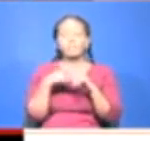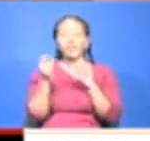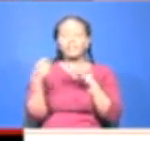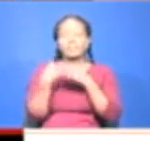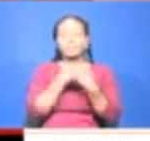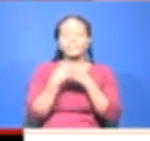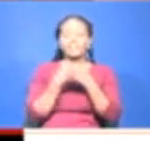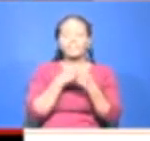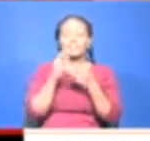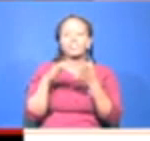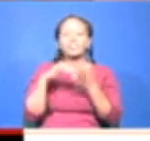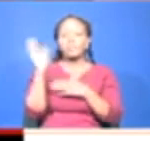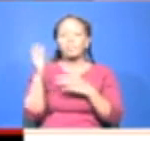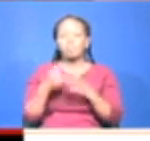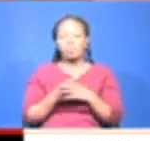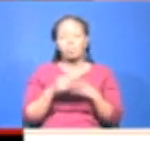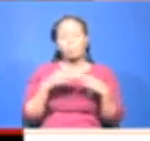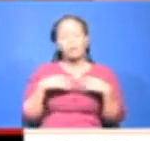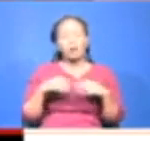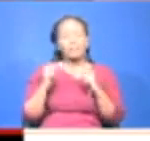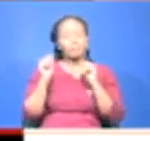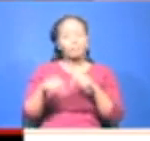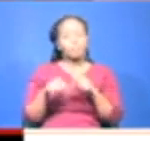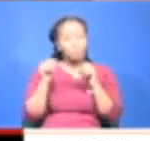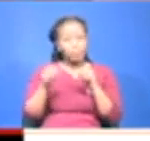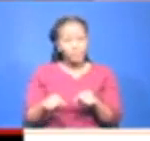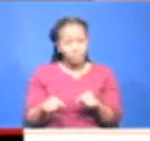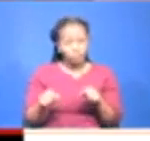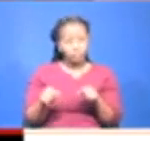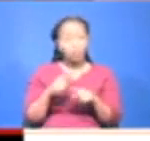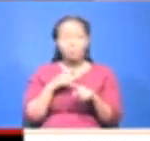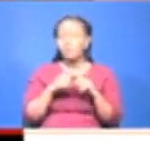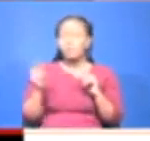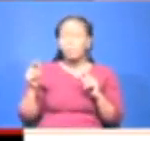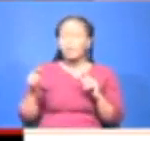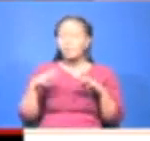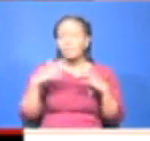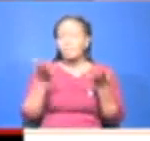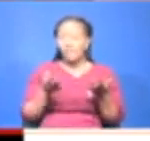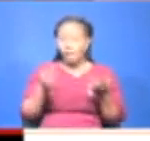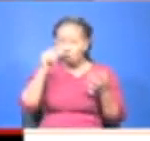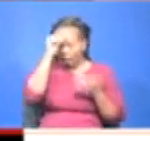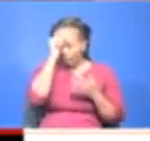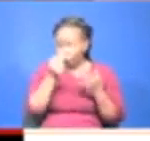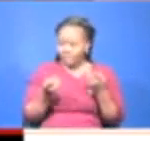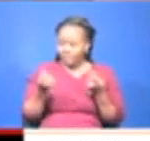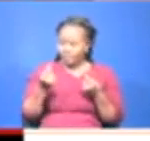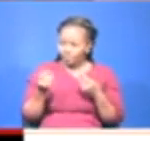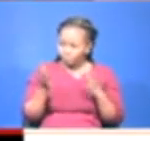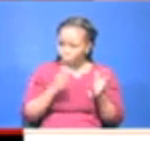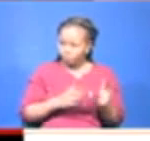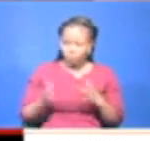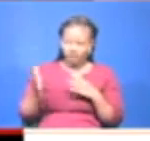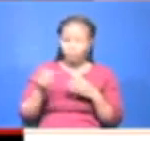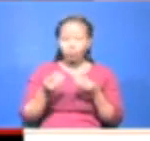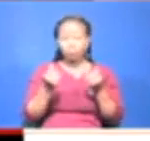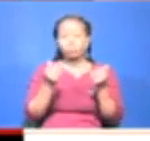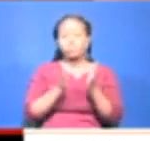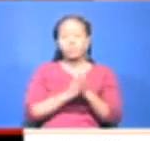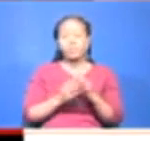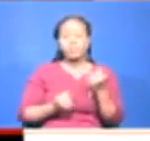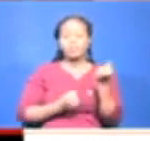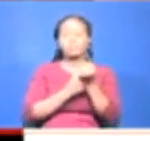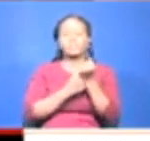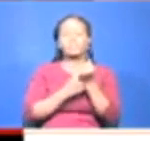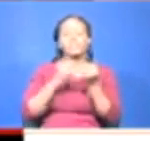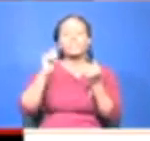think here the potential is so much. With half that government intervention and support, Kenya will go much further to